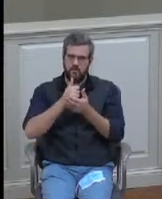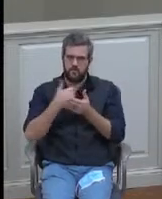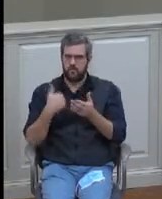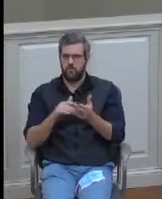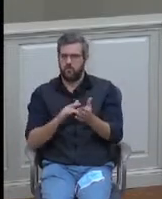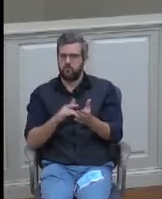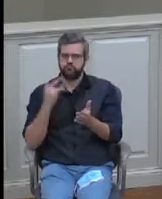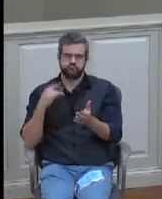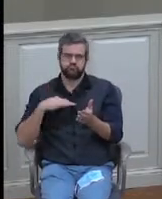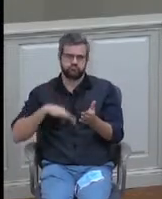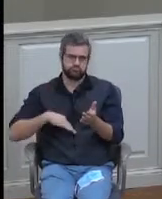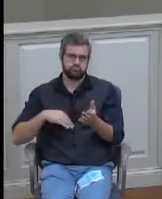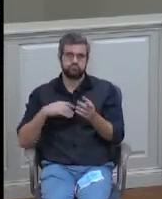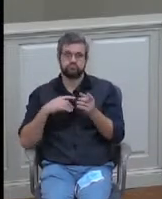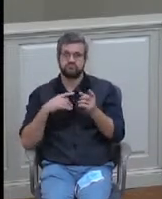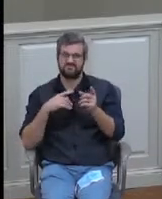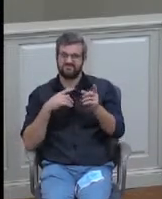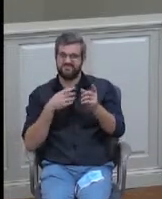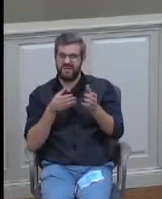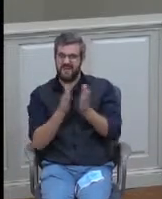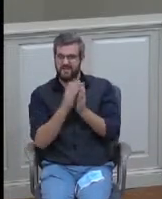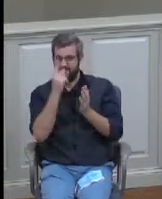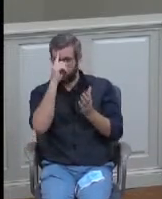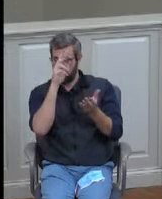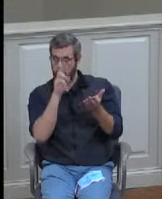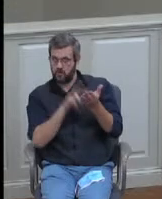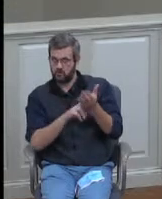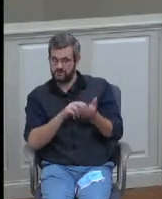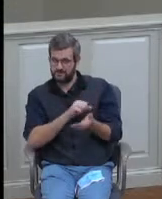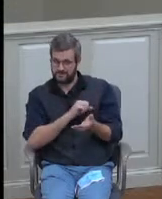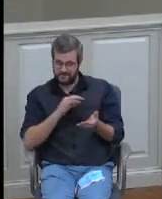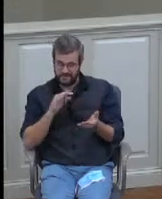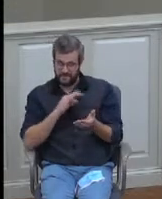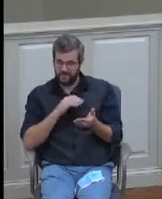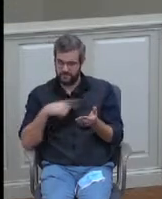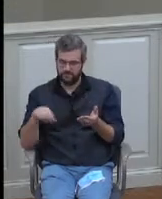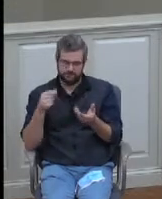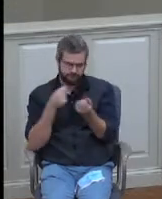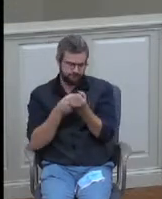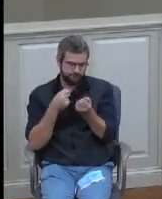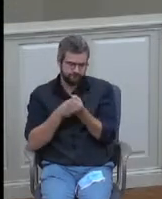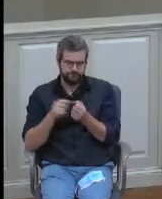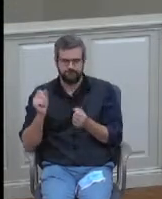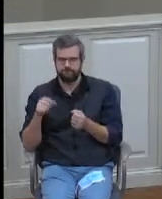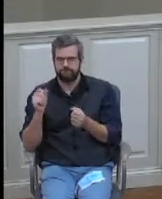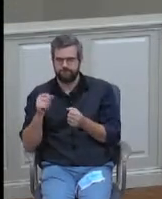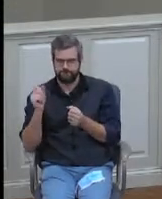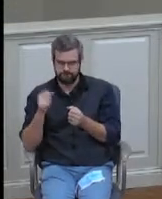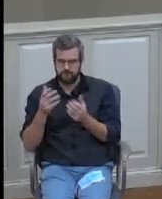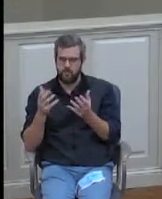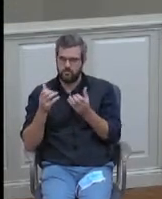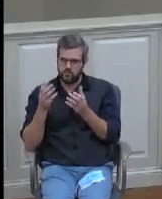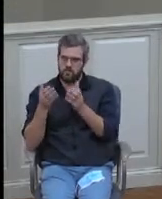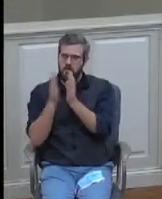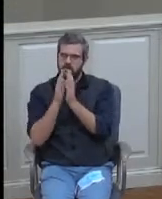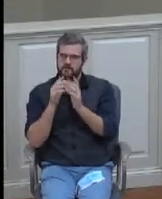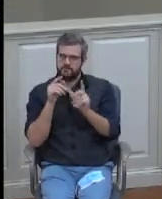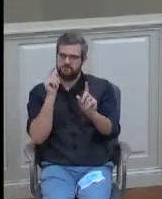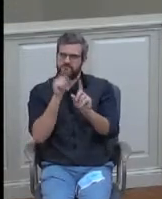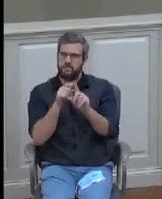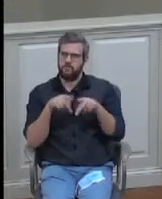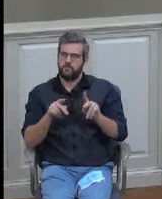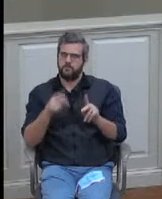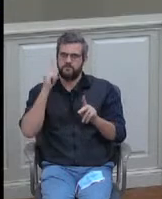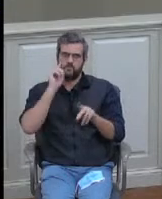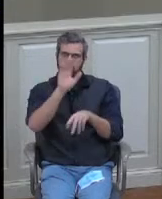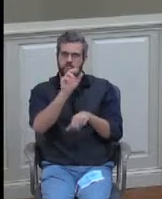and he is asking for a contract, and staff is certainly on board with asking the permission to do